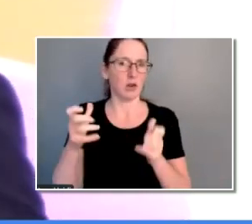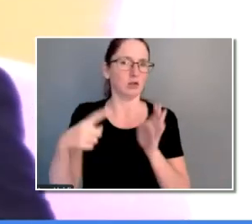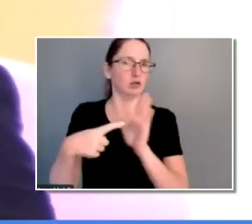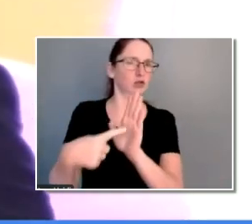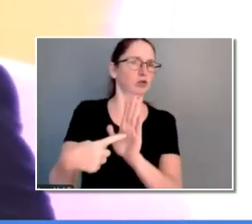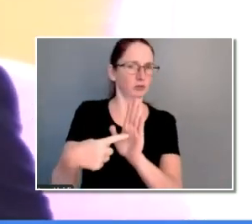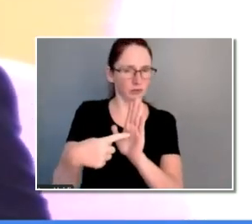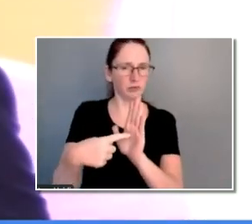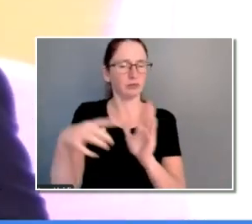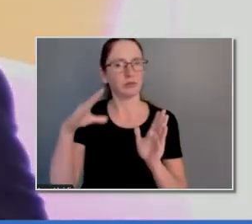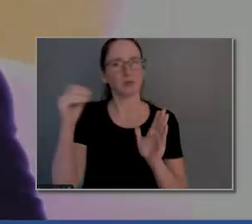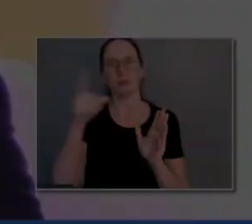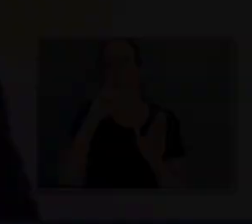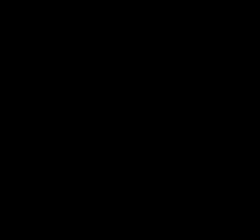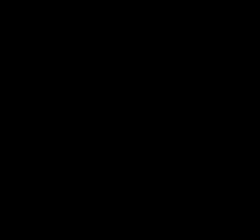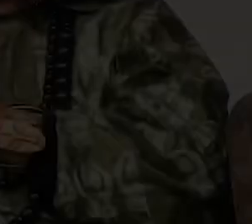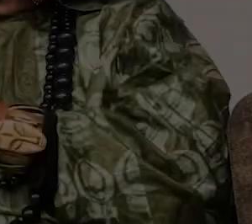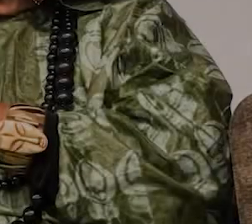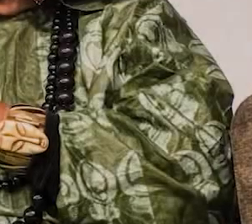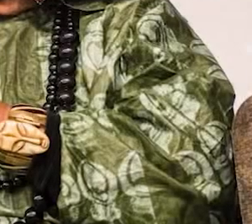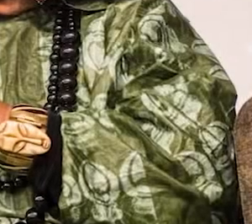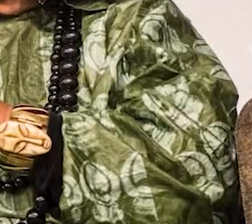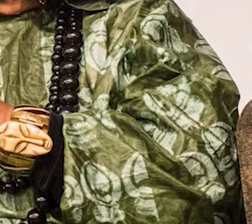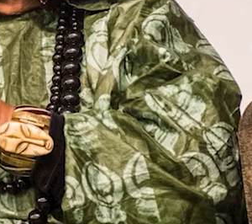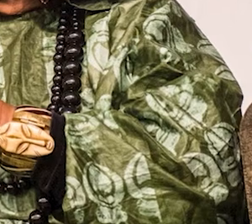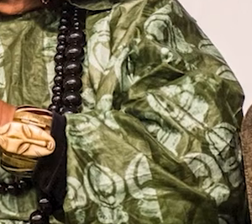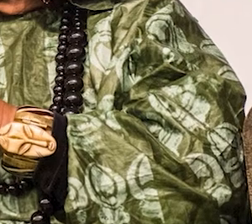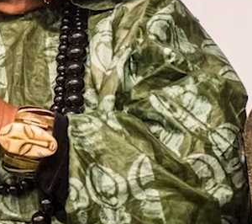and just a few words that she wants to share with us.